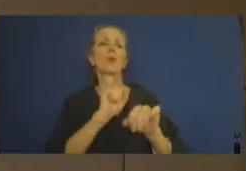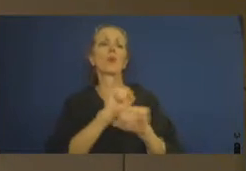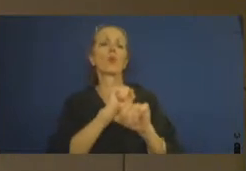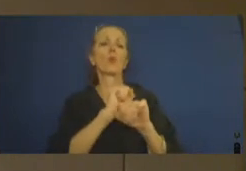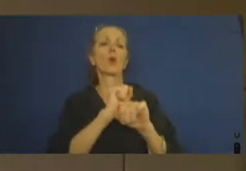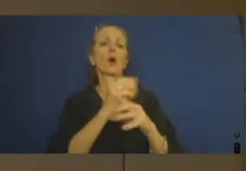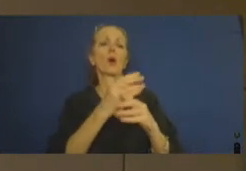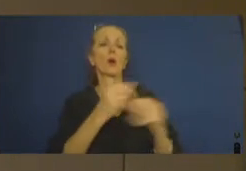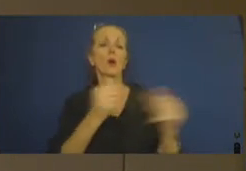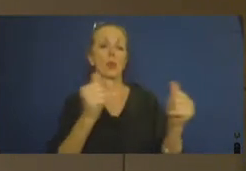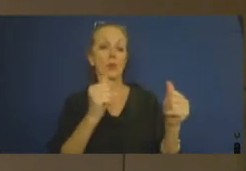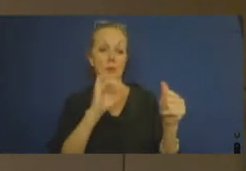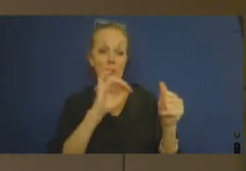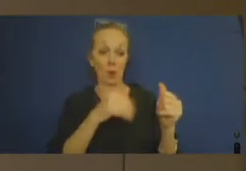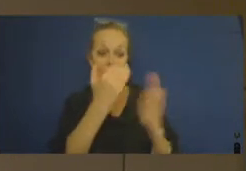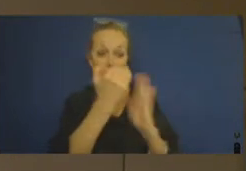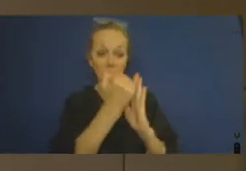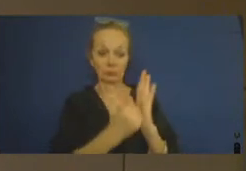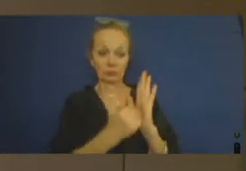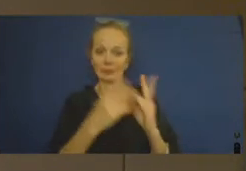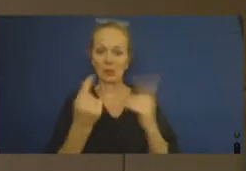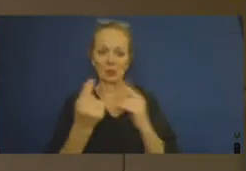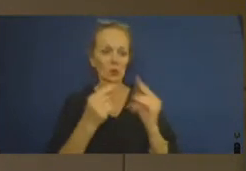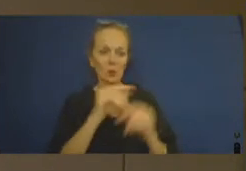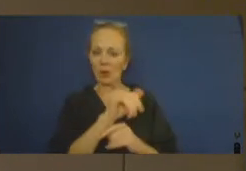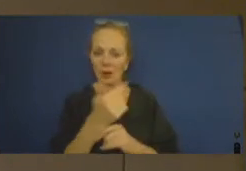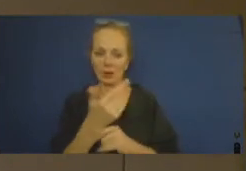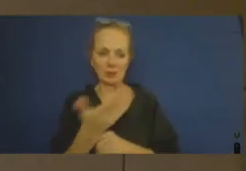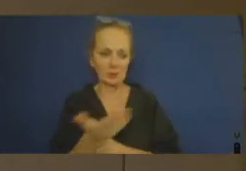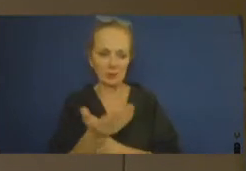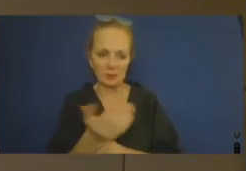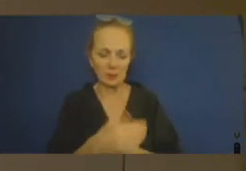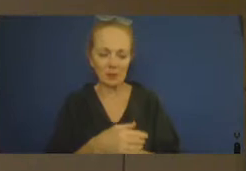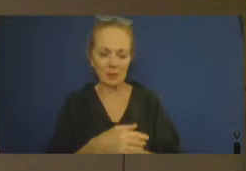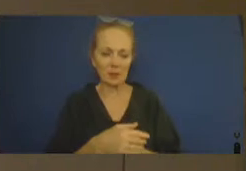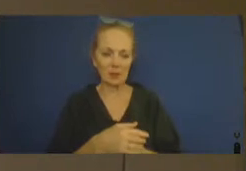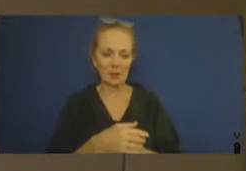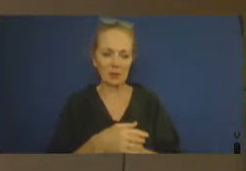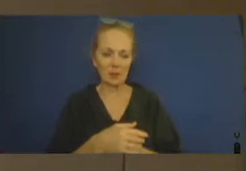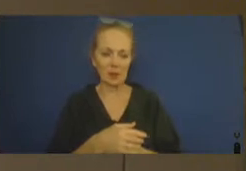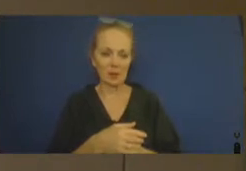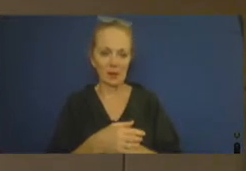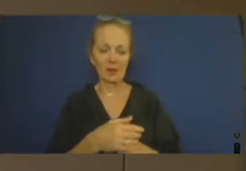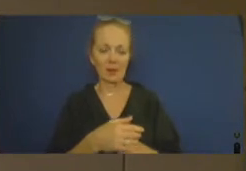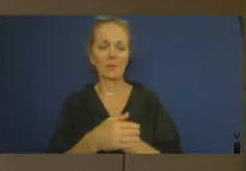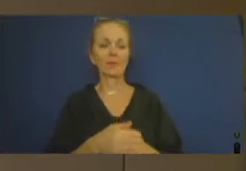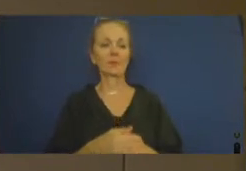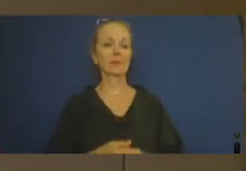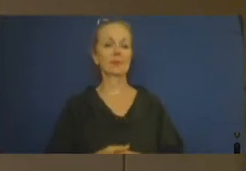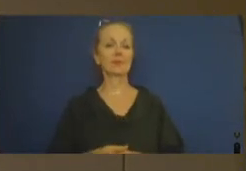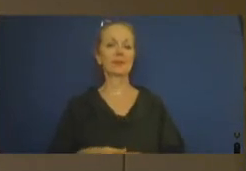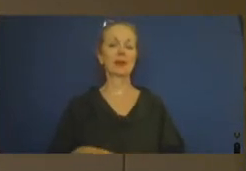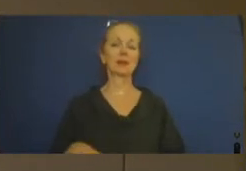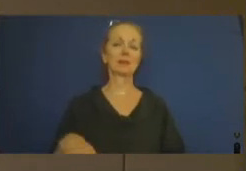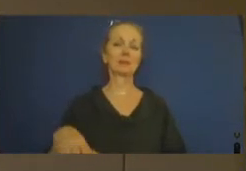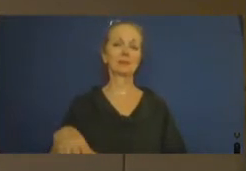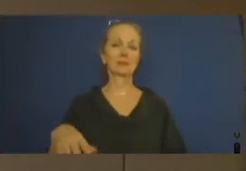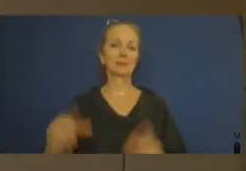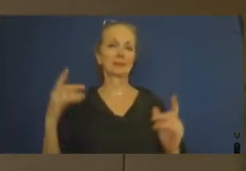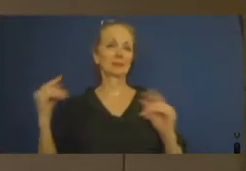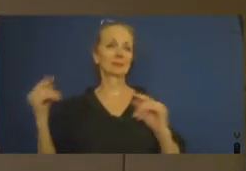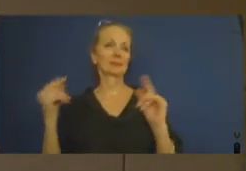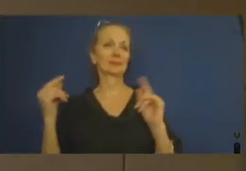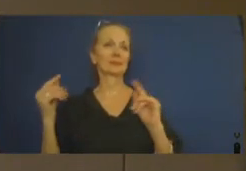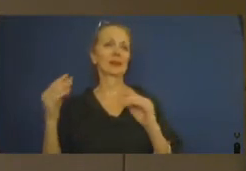on the agenda, so you don't have to do anything else, absent hearing from the neighbors or the developer that they need more